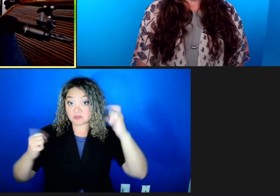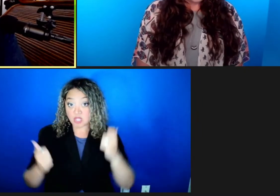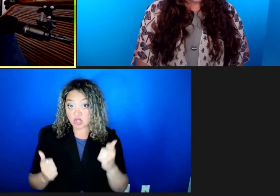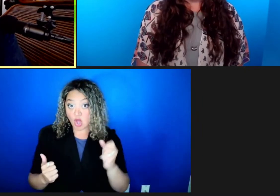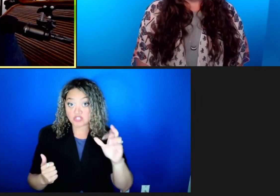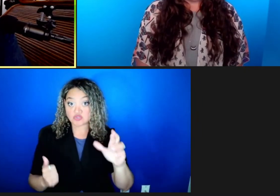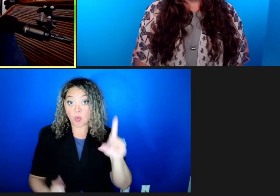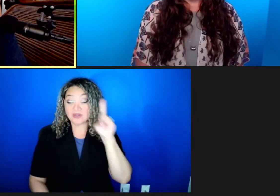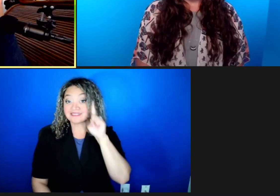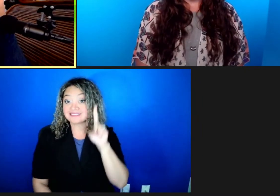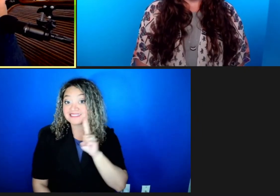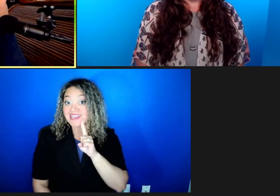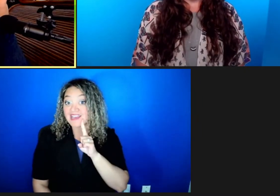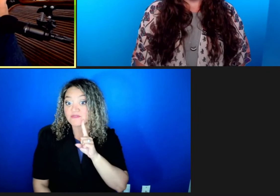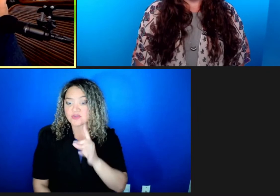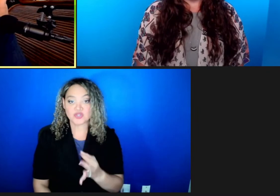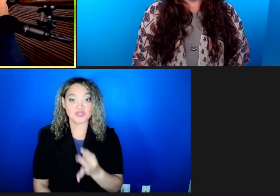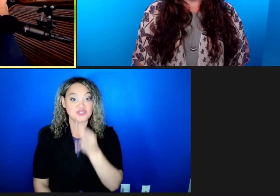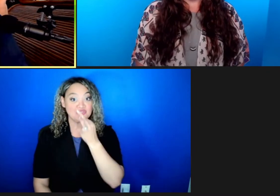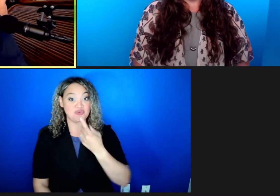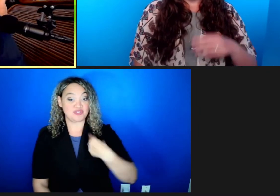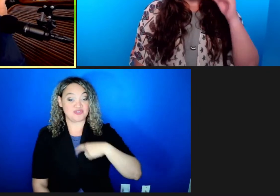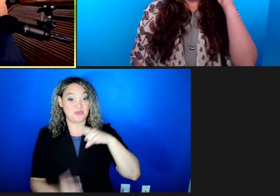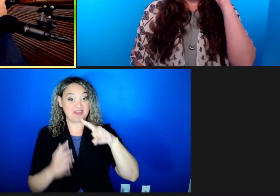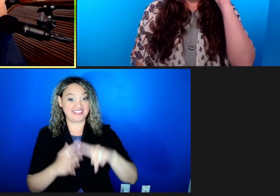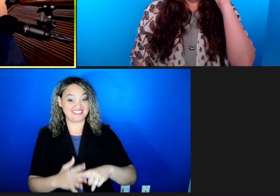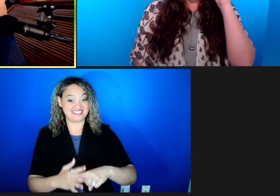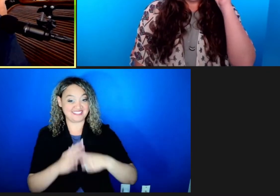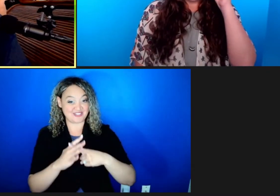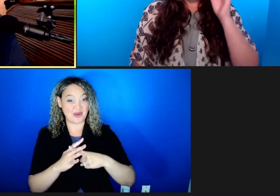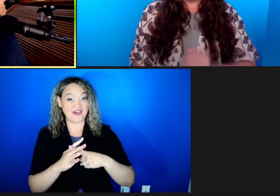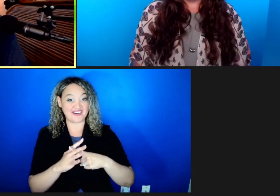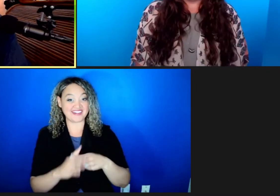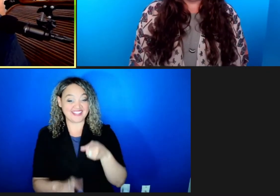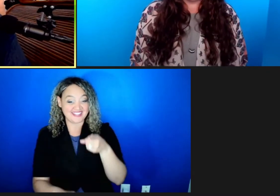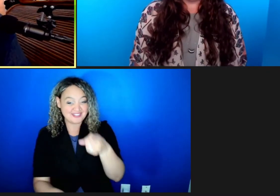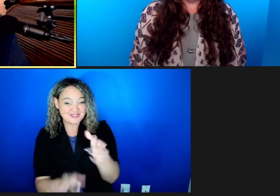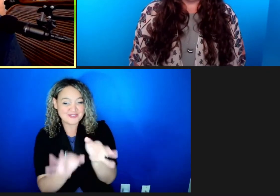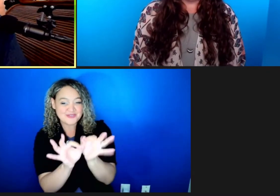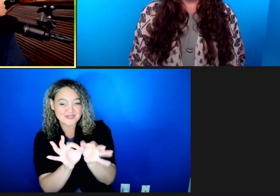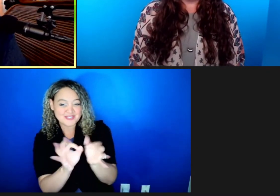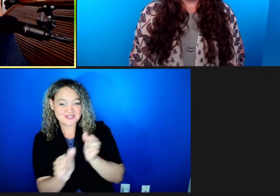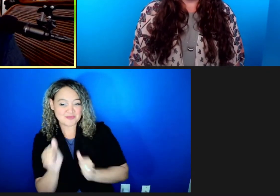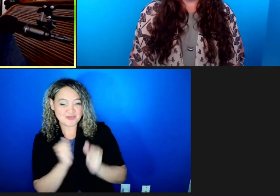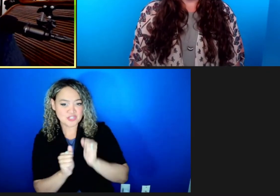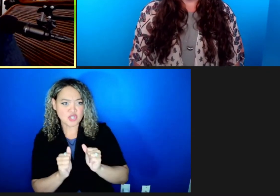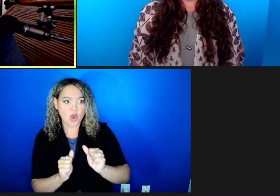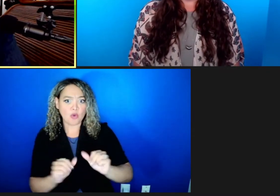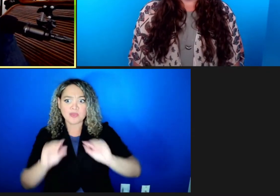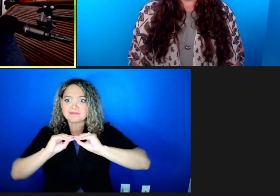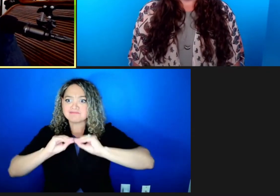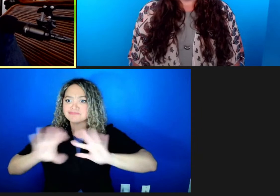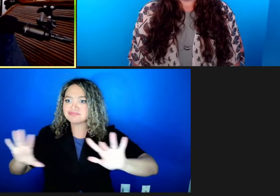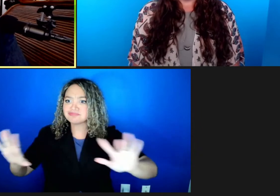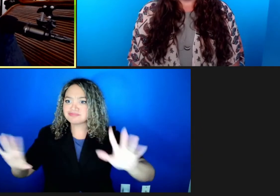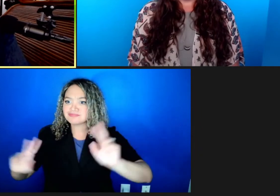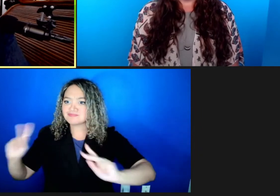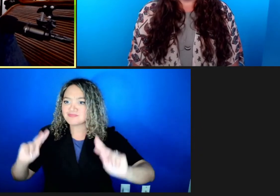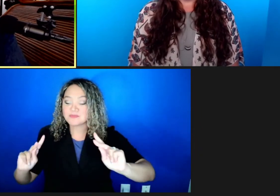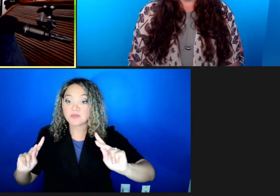deaf, because as soon as we started having you interpret and we put the word out about it, suddenly